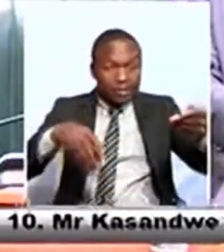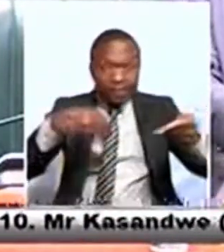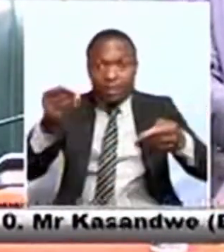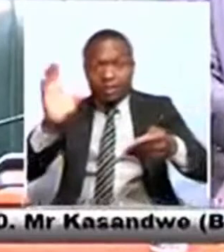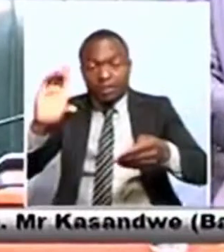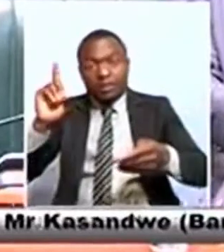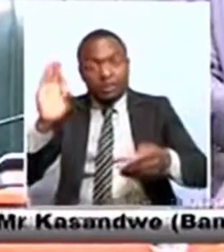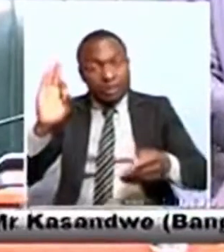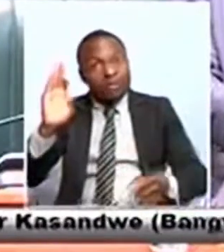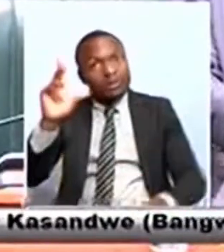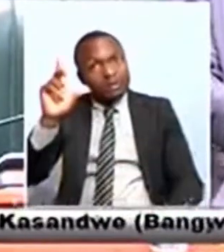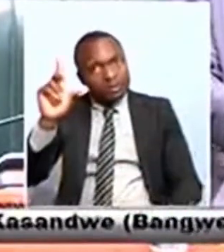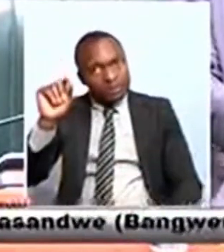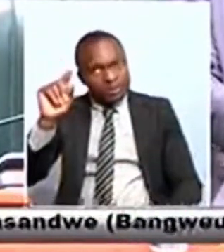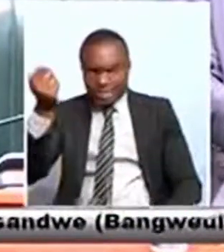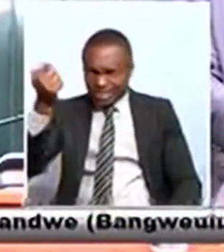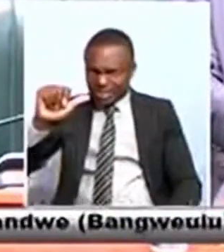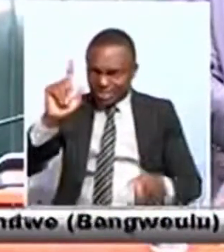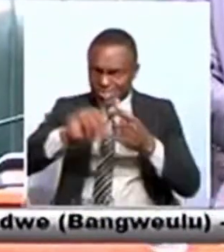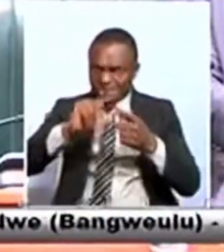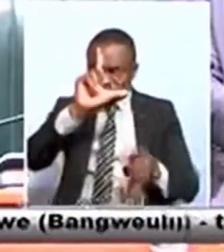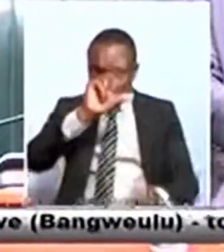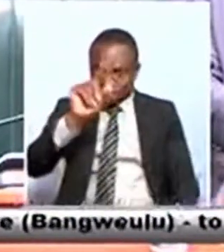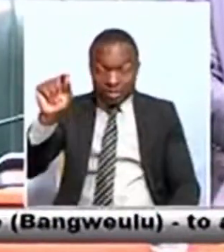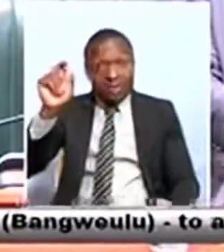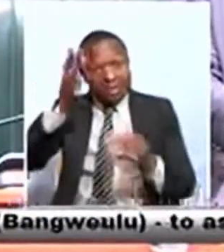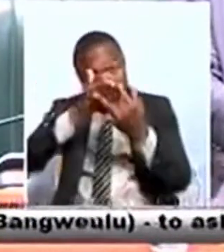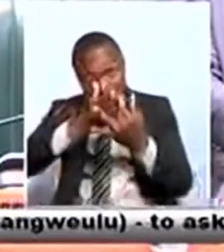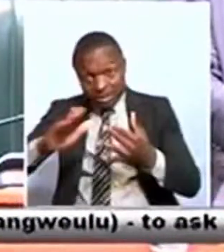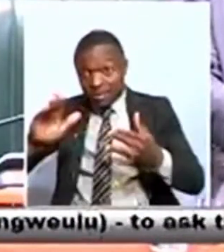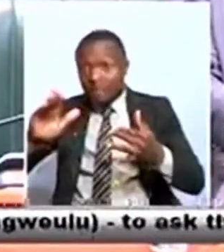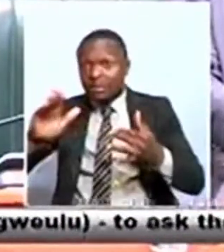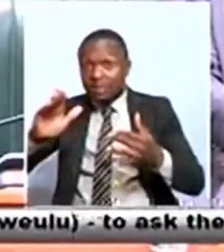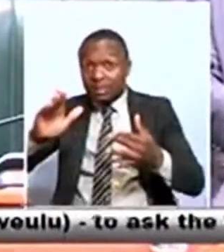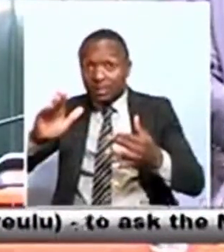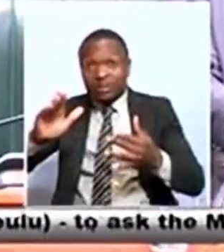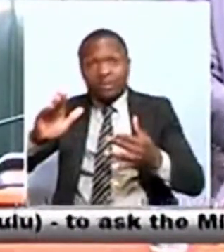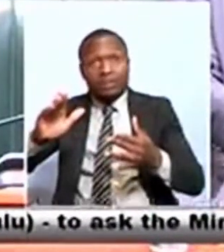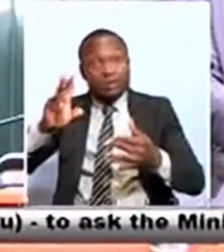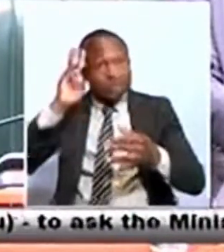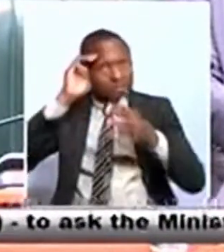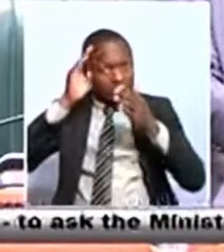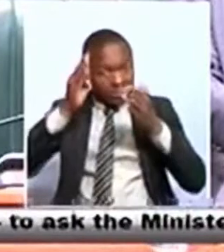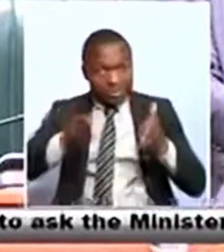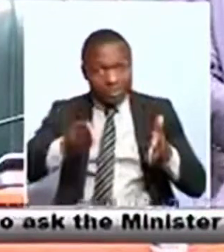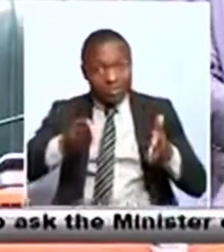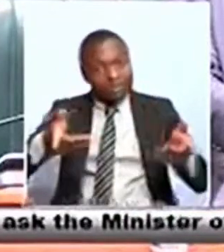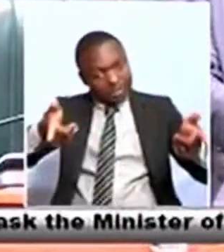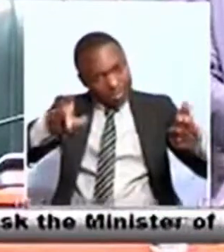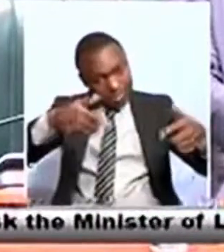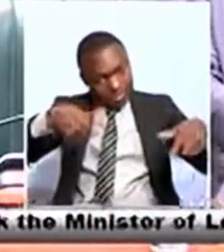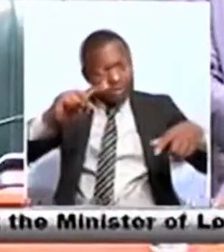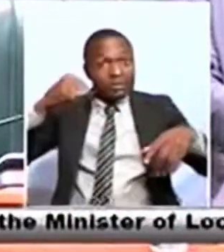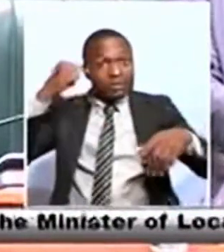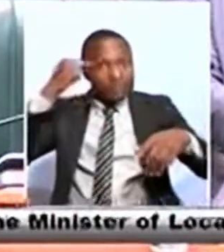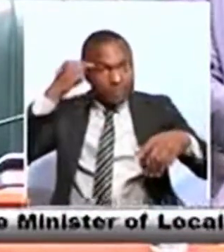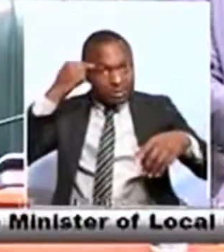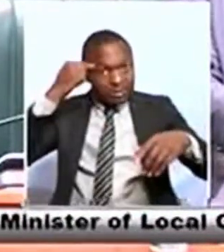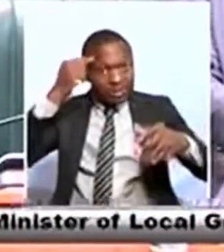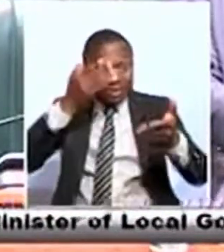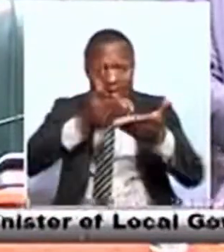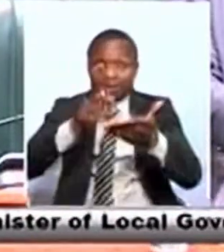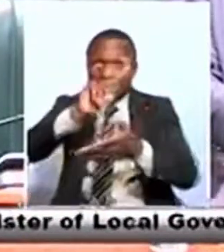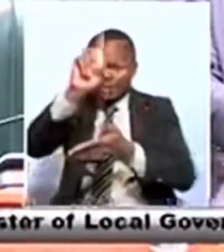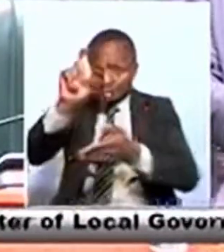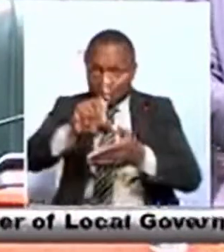from 2010 to 2020 shared to me by the Minister of Substantive Minister of Local Government. So this question